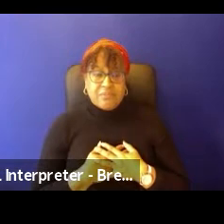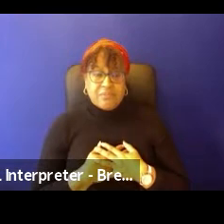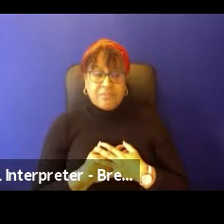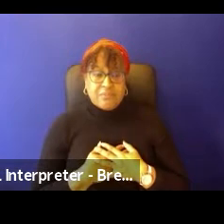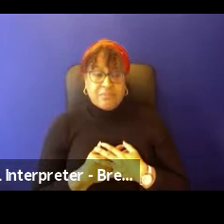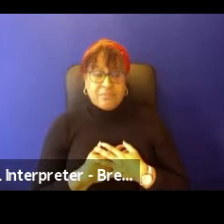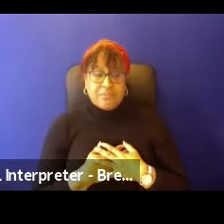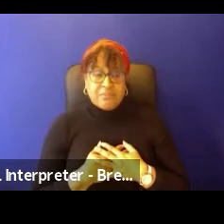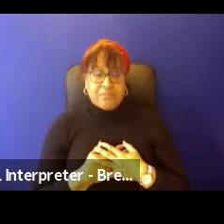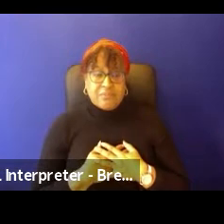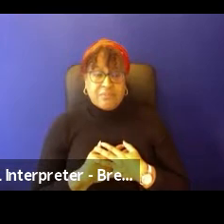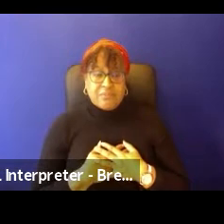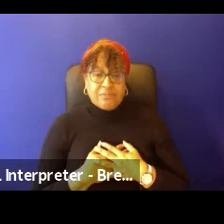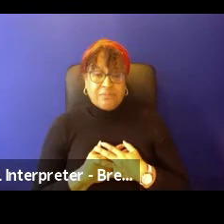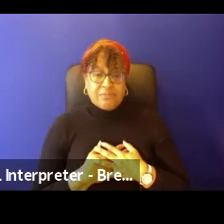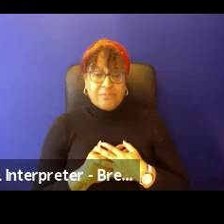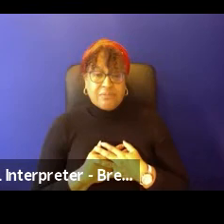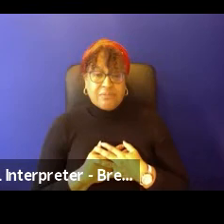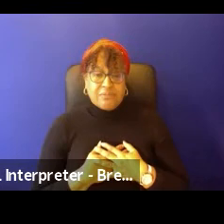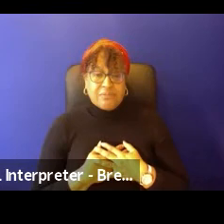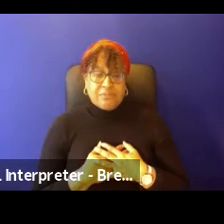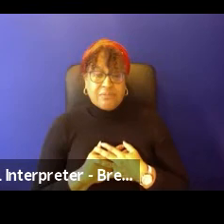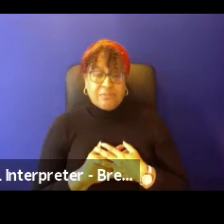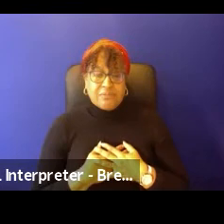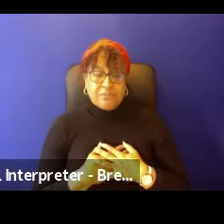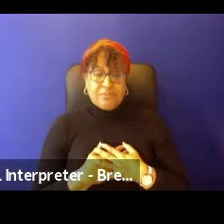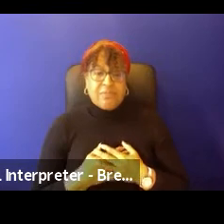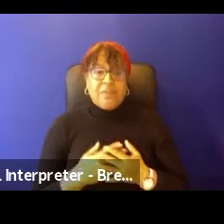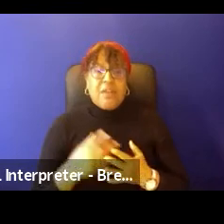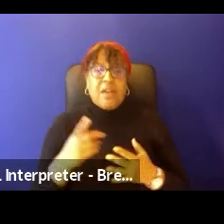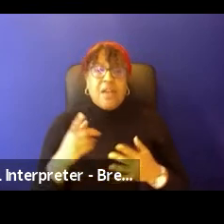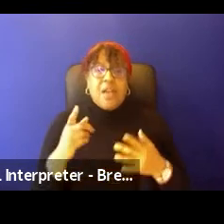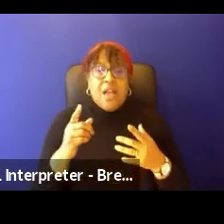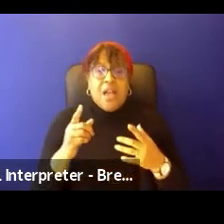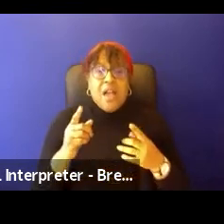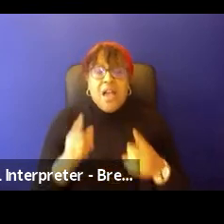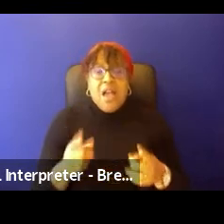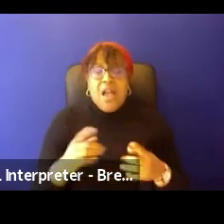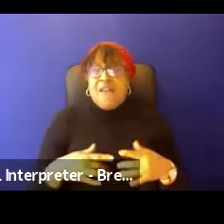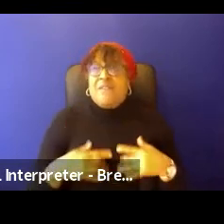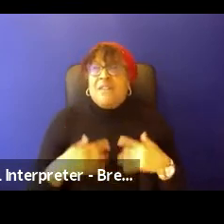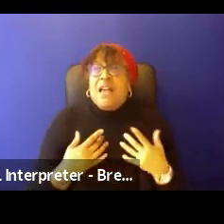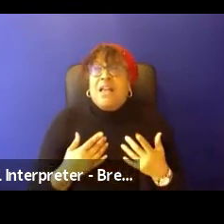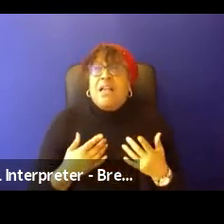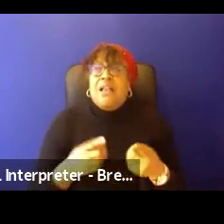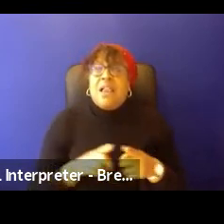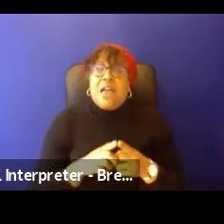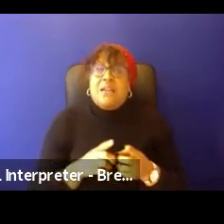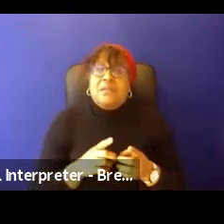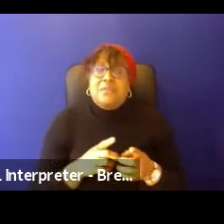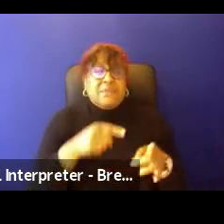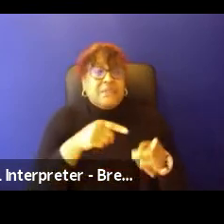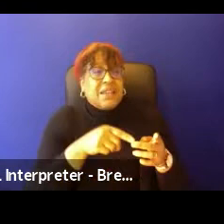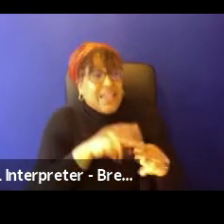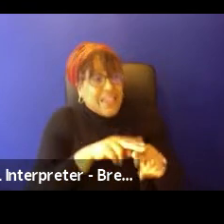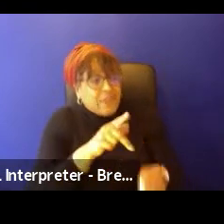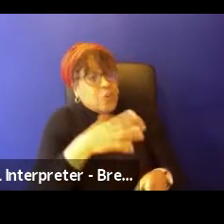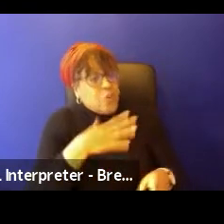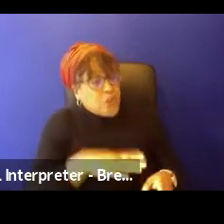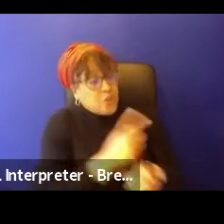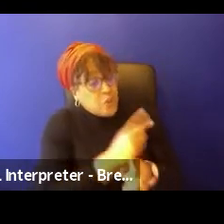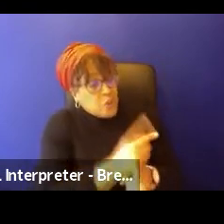Very much. Like, I'm such a bad friend. No, you're not. I just felt like if you wanted to talk to me about it, you would.